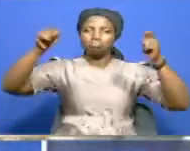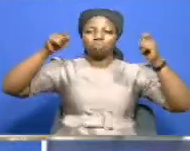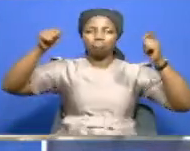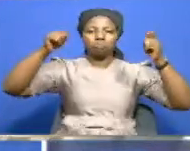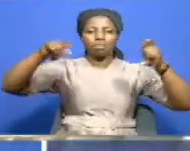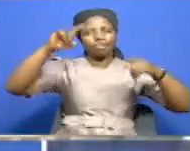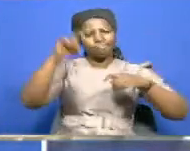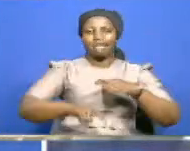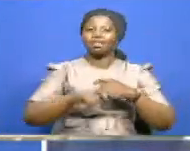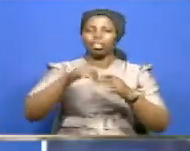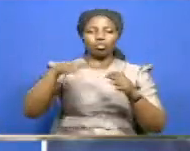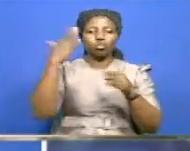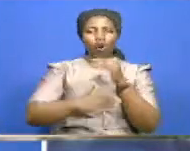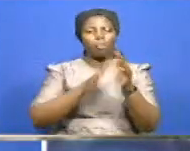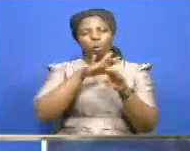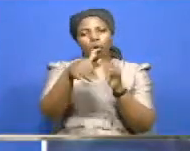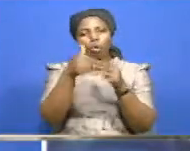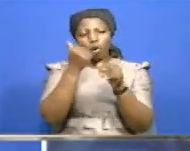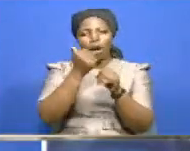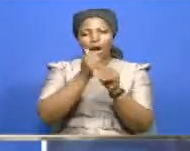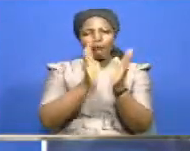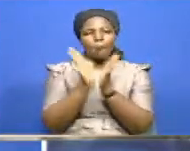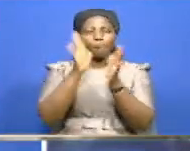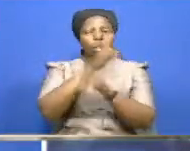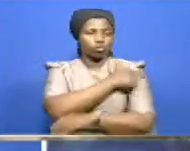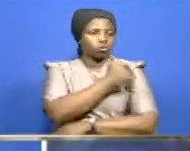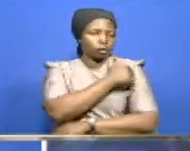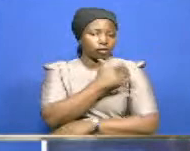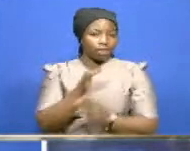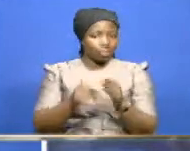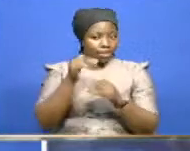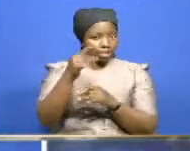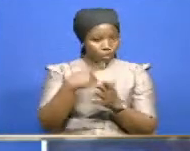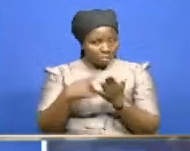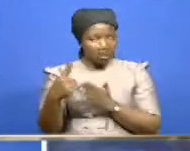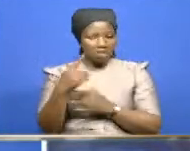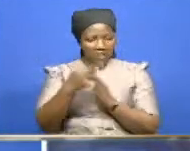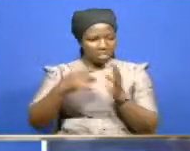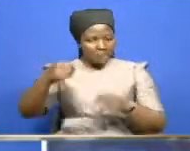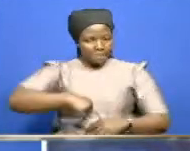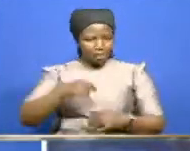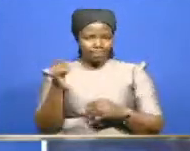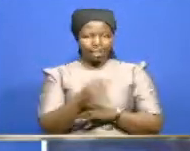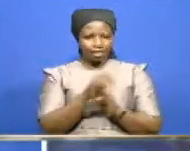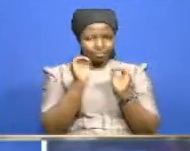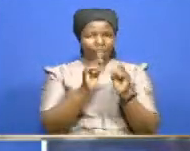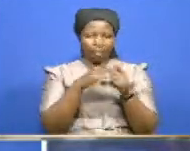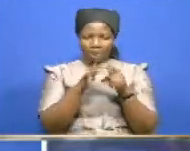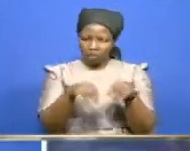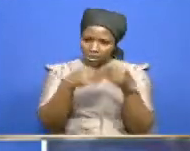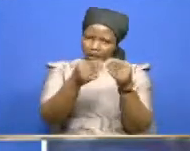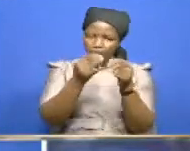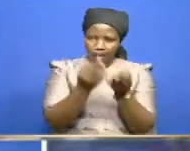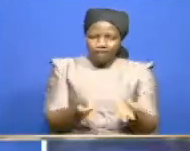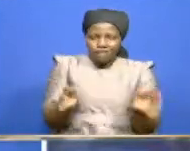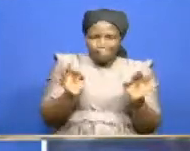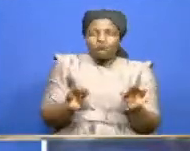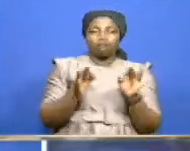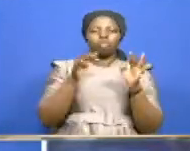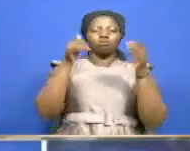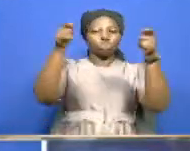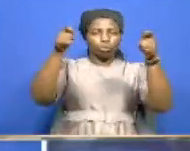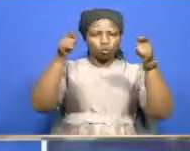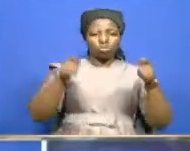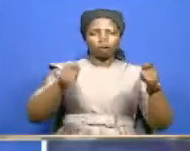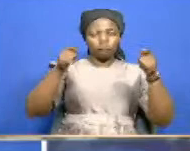operations in public hospitals. In the next 1 week, if they are not going to pay salaries, we shall now issue a form of strike notice. And in the, going forward, we